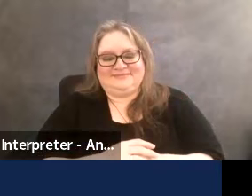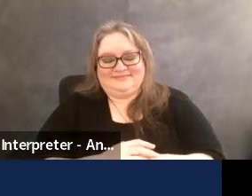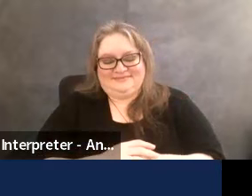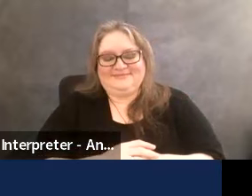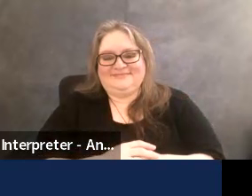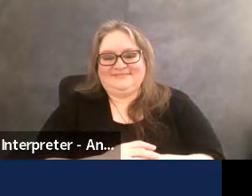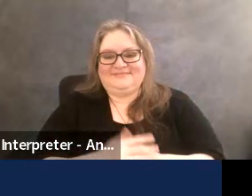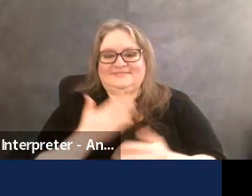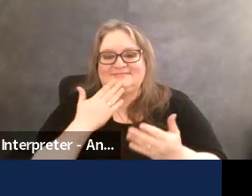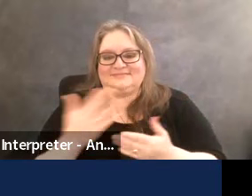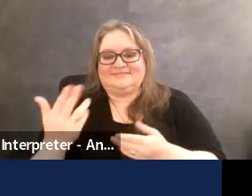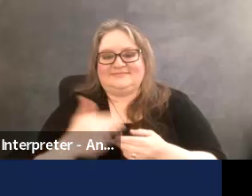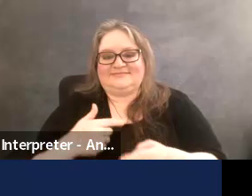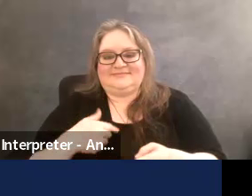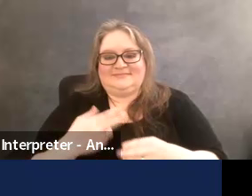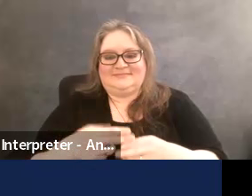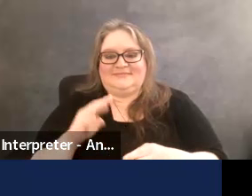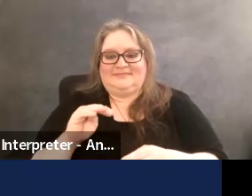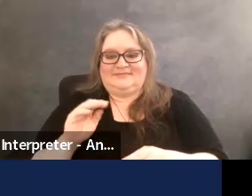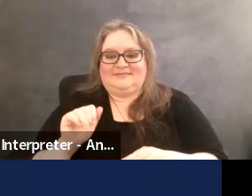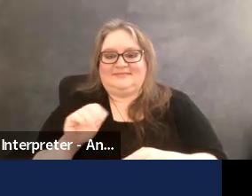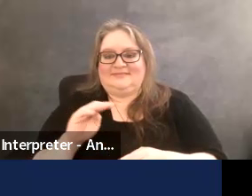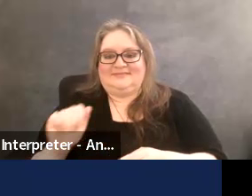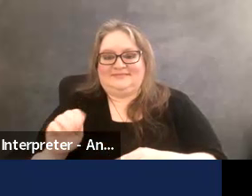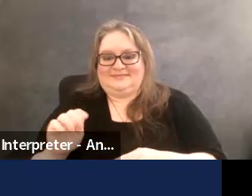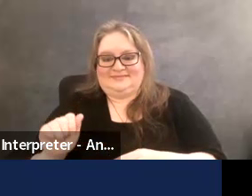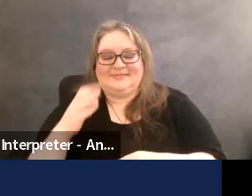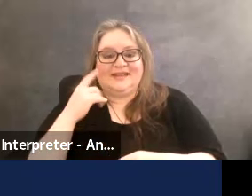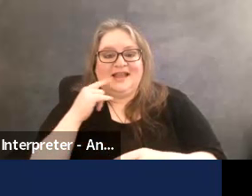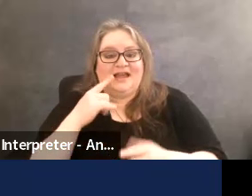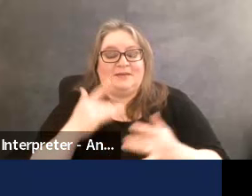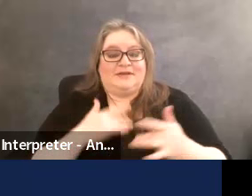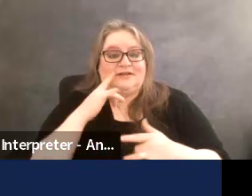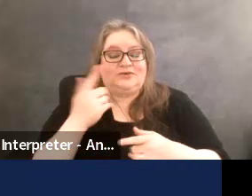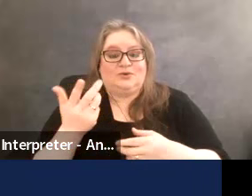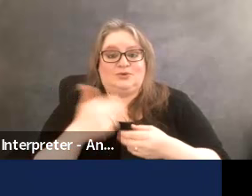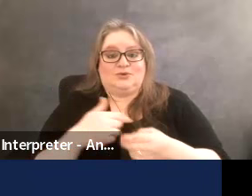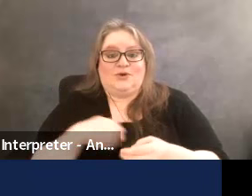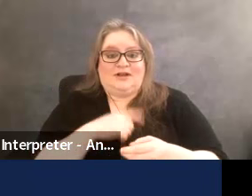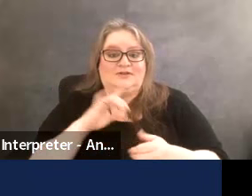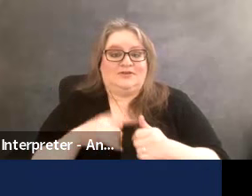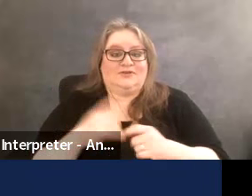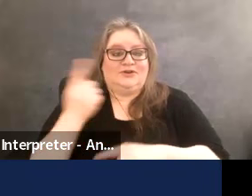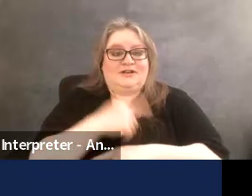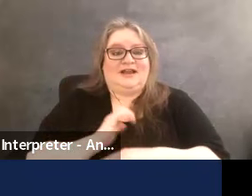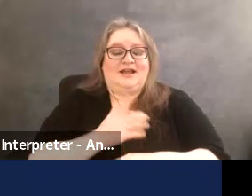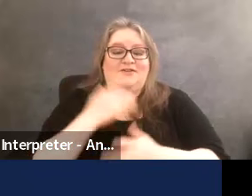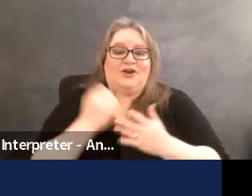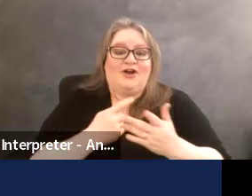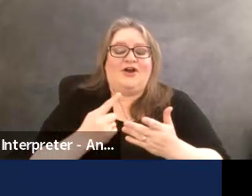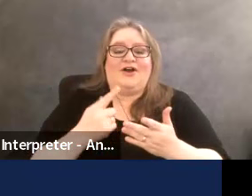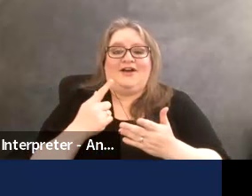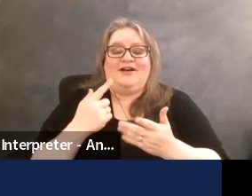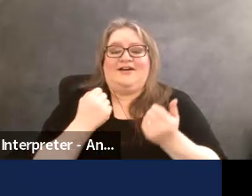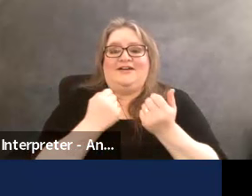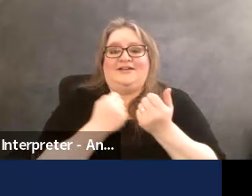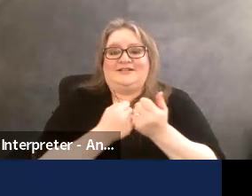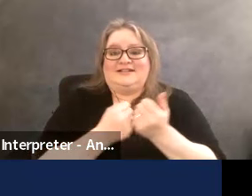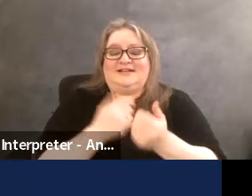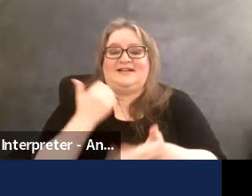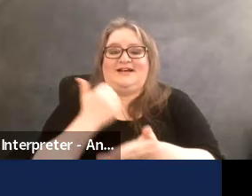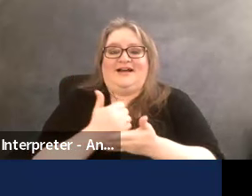For being here. My name is Mama, and I'm excited to have you join us today for day one of our Arts Alliance Help Desk workshop